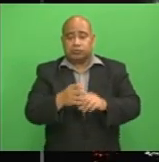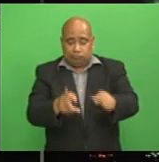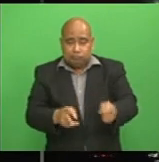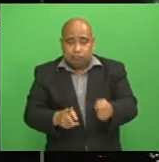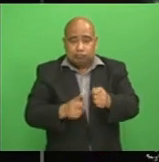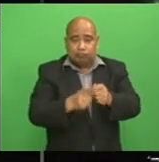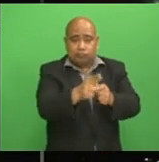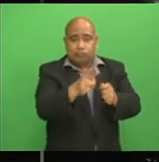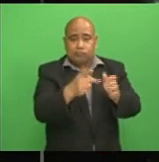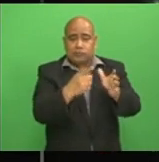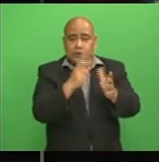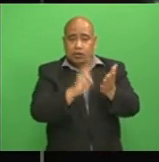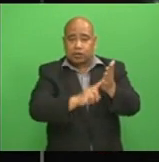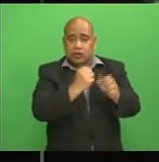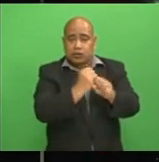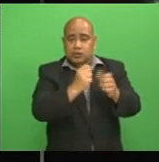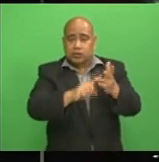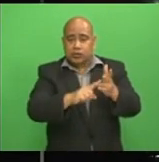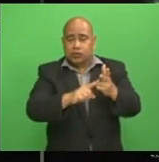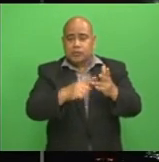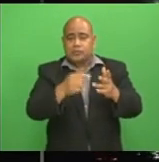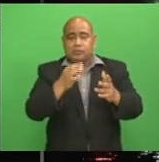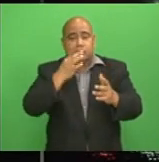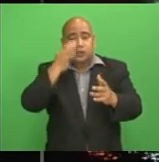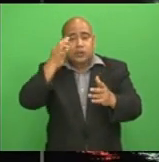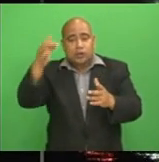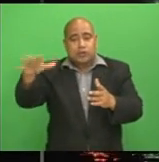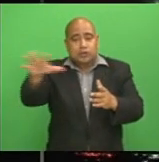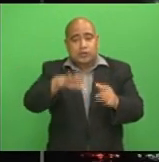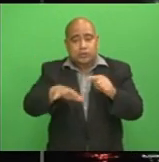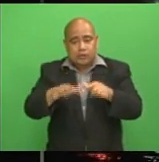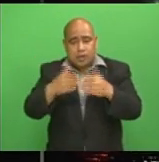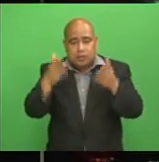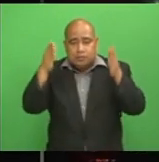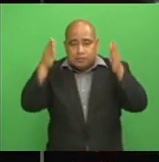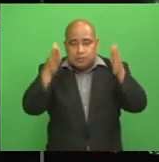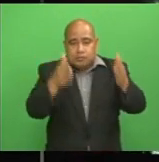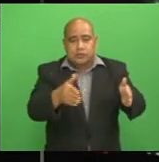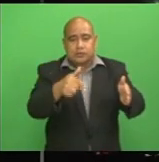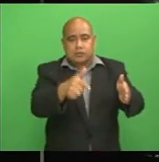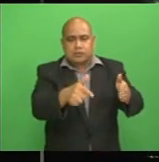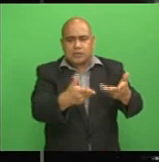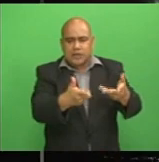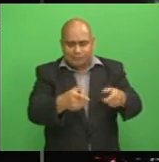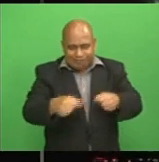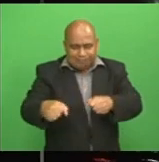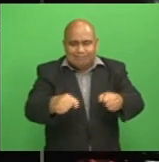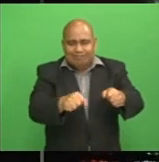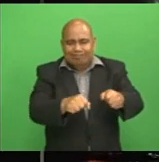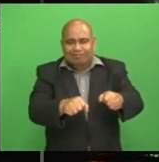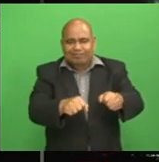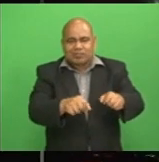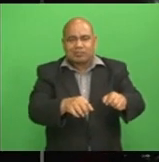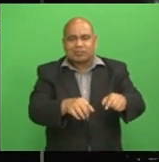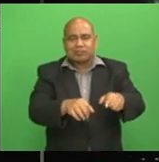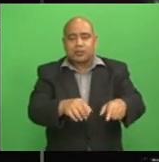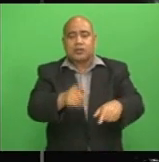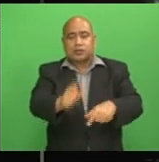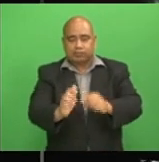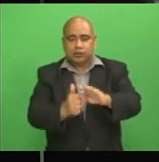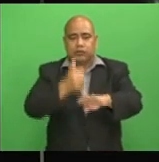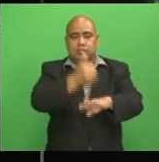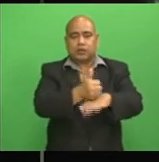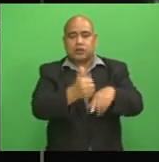in Singatoka, will focus on 6 thematic strategies. Founder and director Silitan Donu says they will work on alleviating